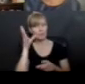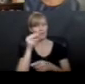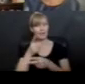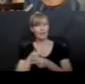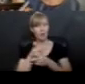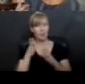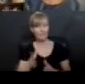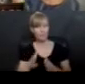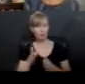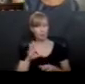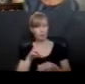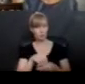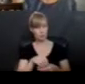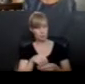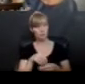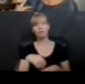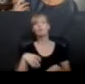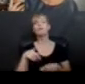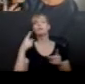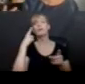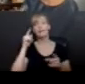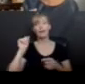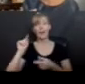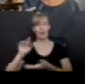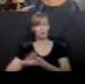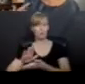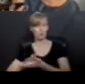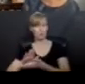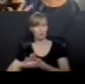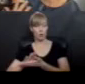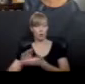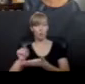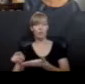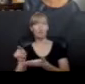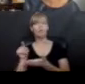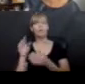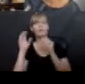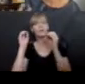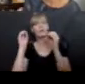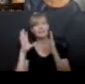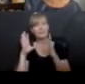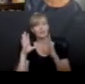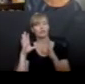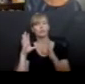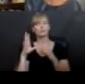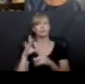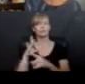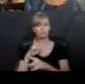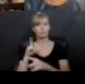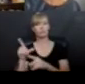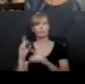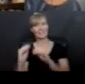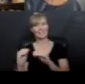so let's think about at school, your teachers are, it's the art and craft of teaching how to read,